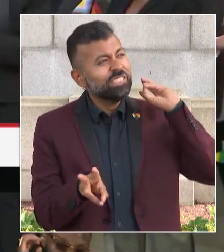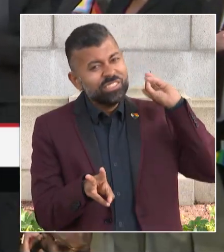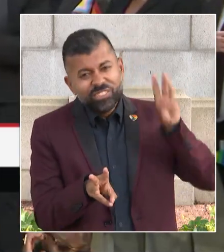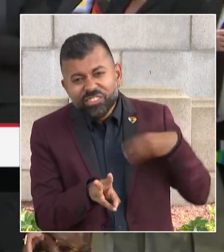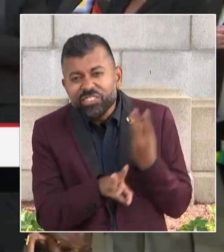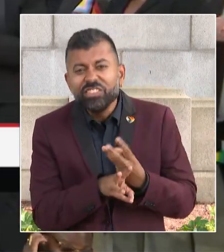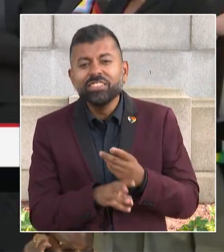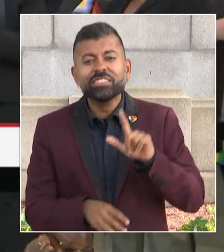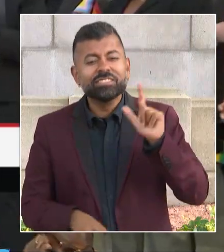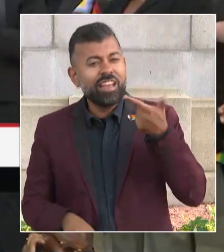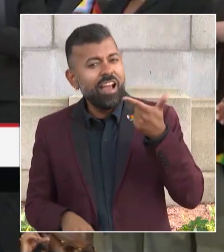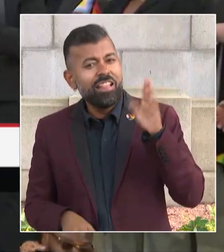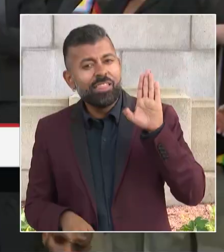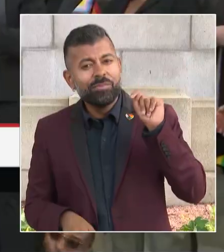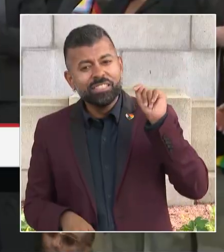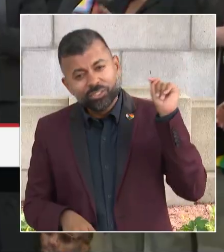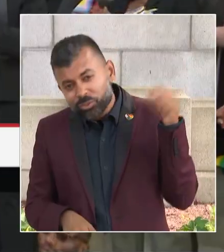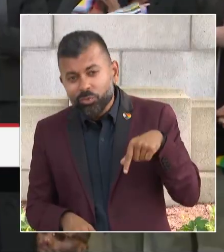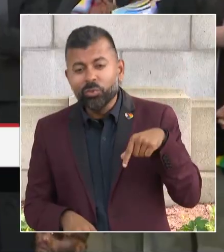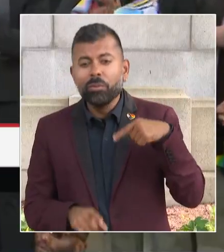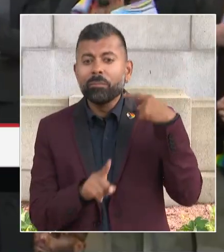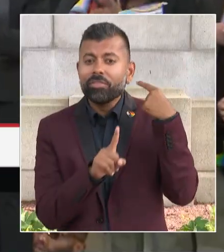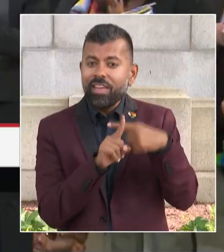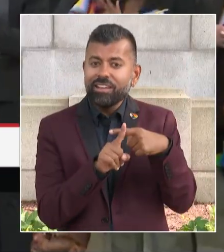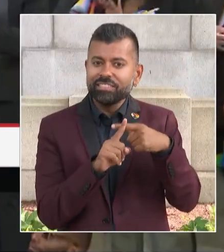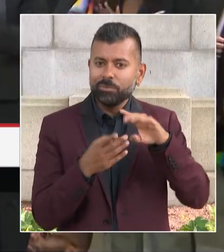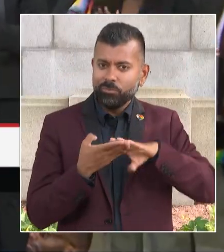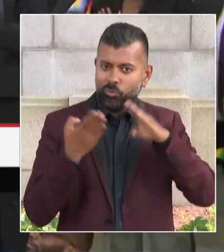in our hometown.